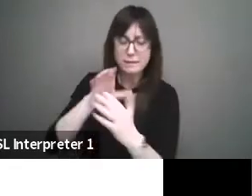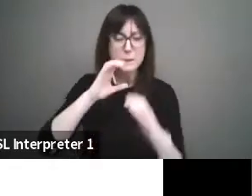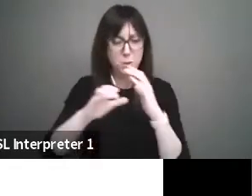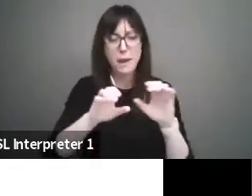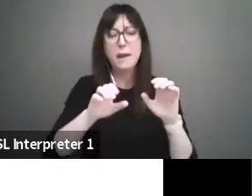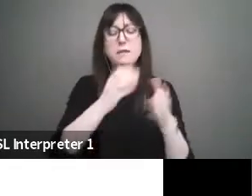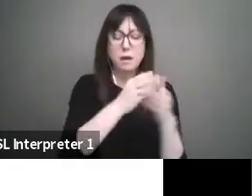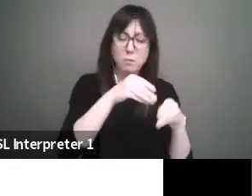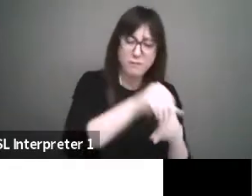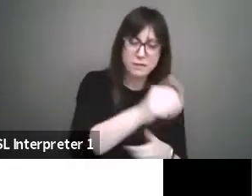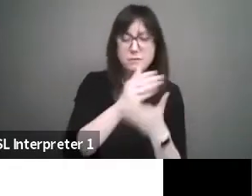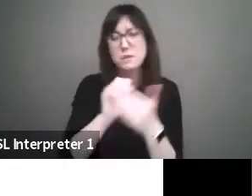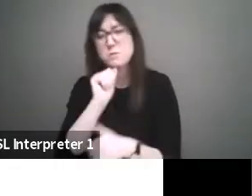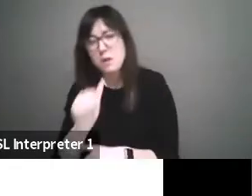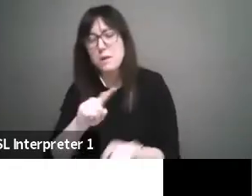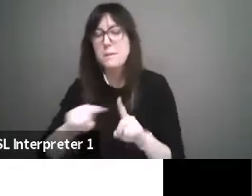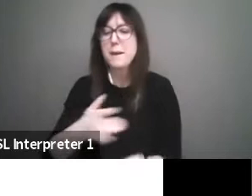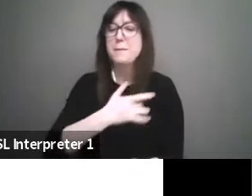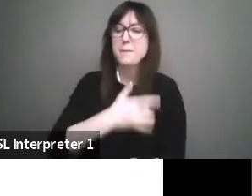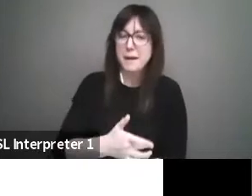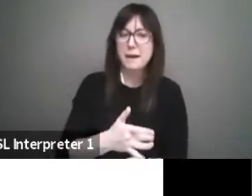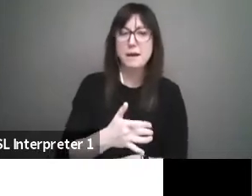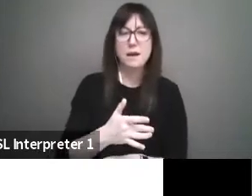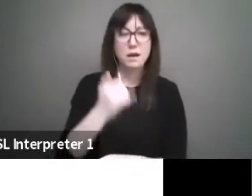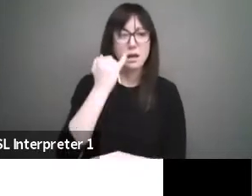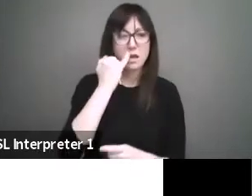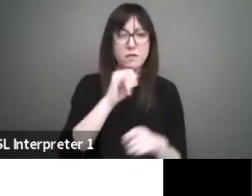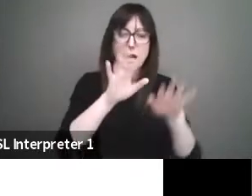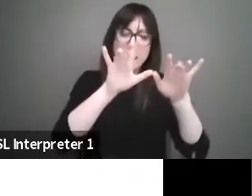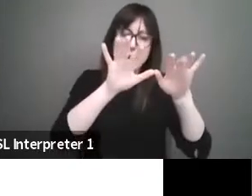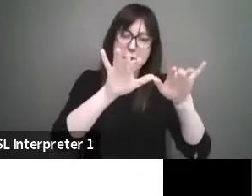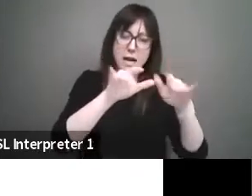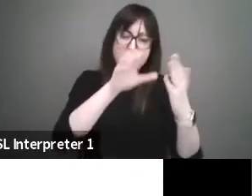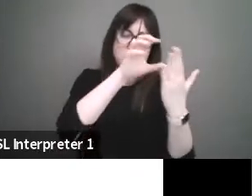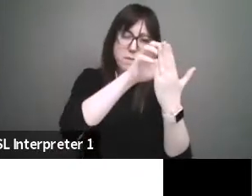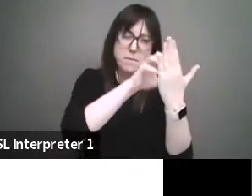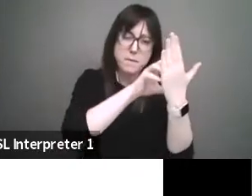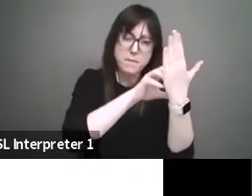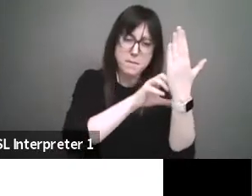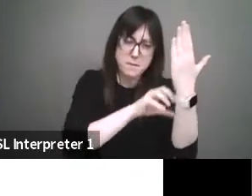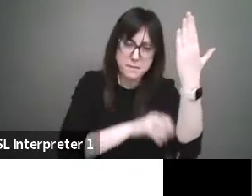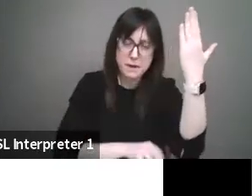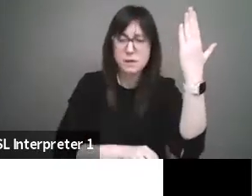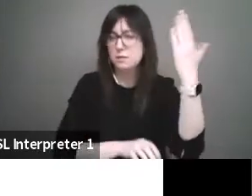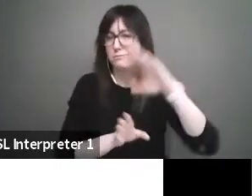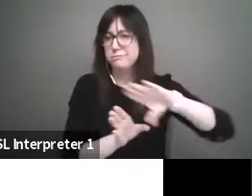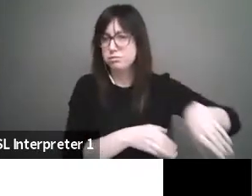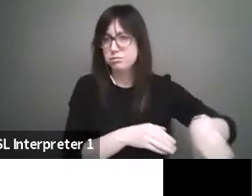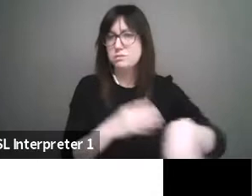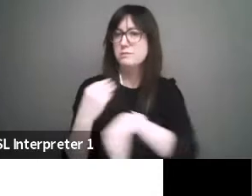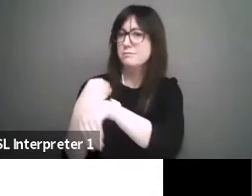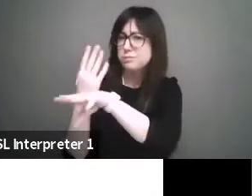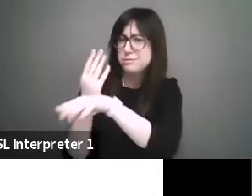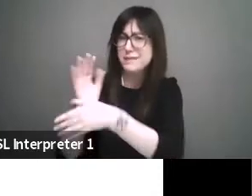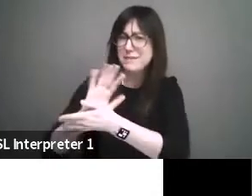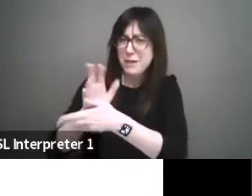effective, but typically, instead of writing paragraphs and paragraphs of information, we can use video to engage and